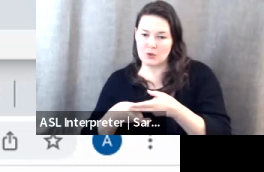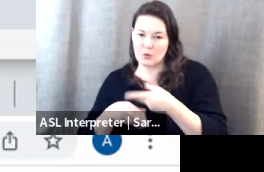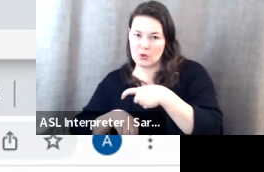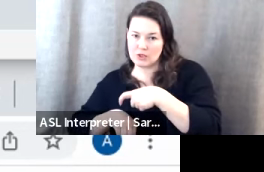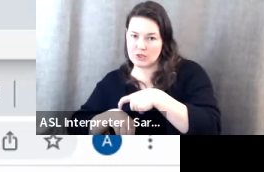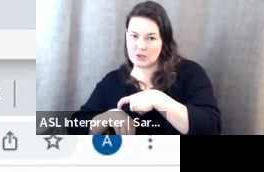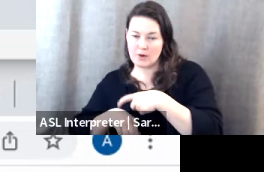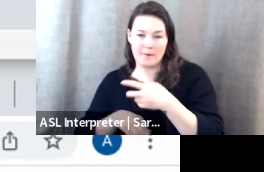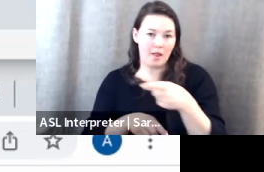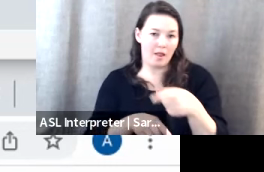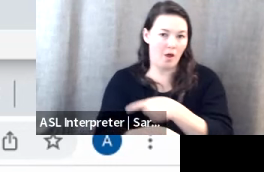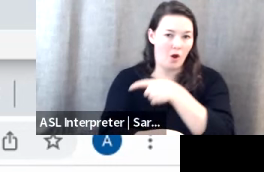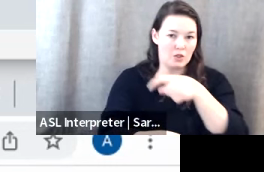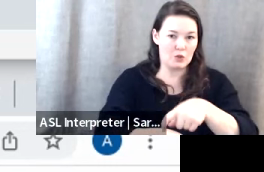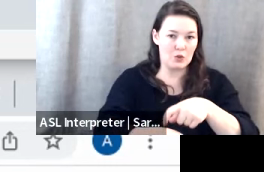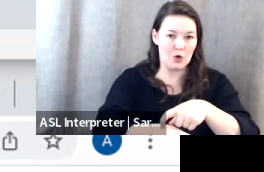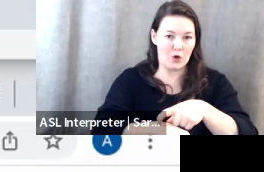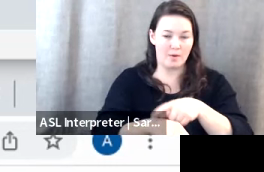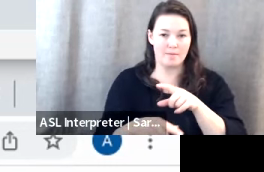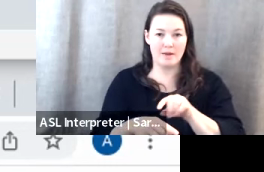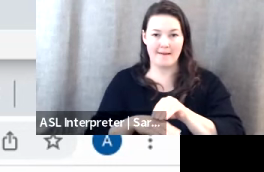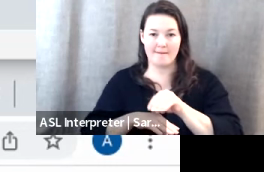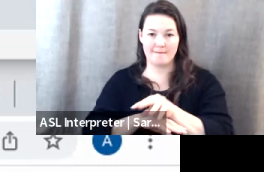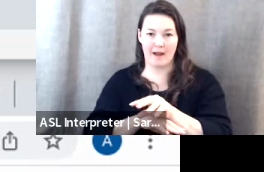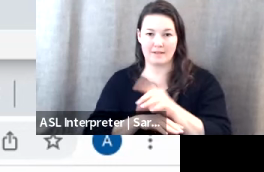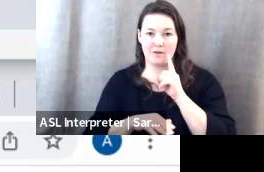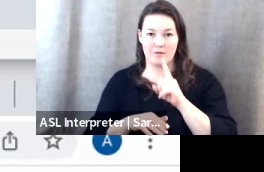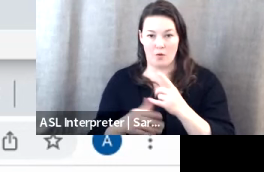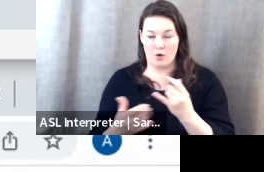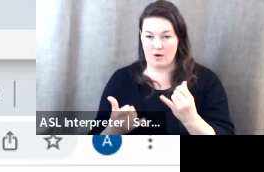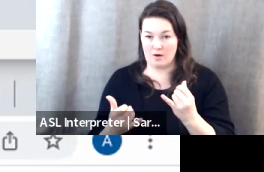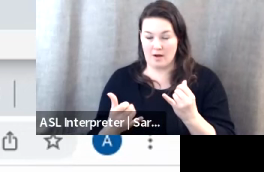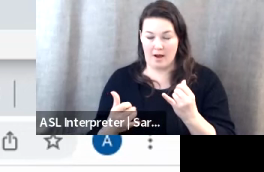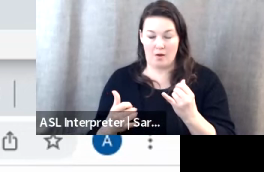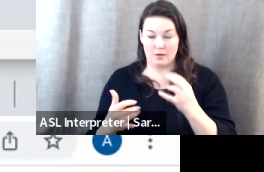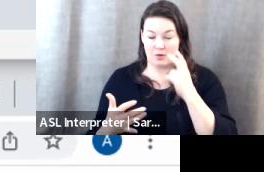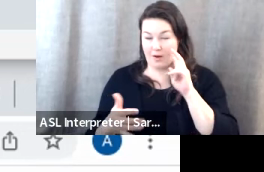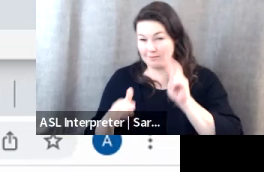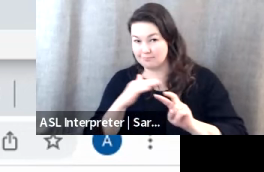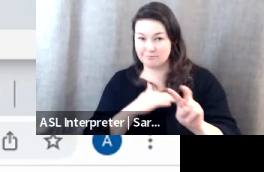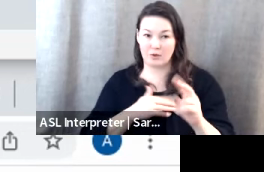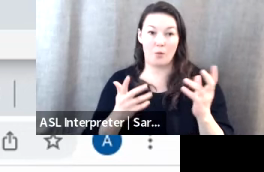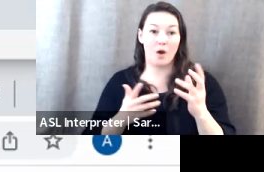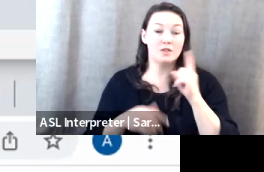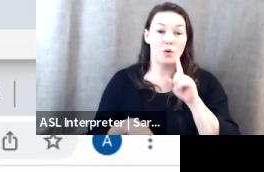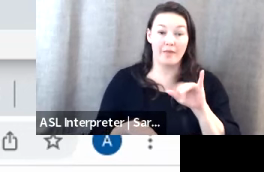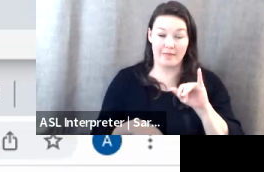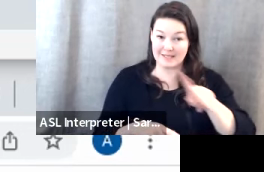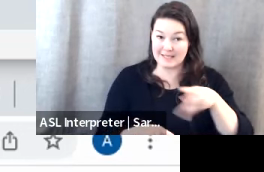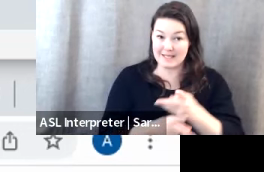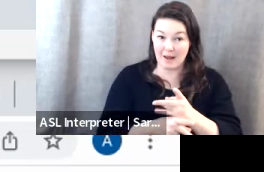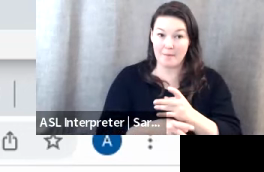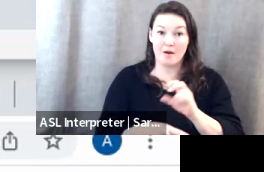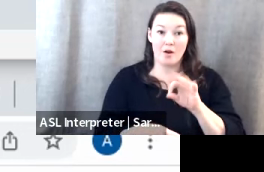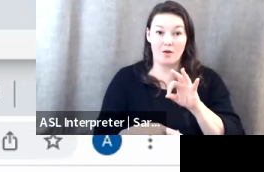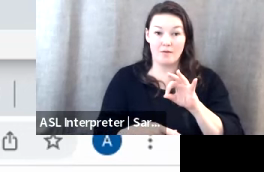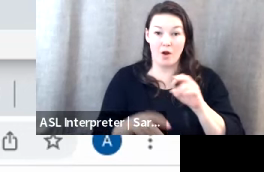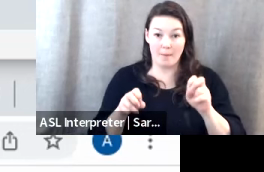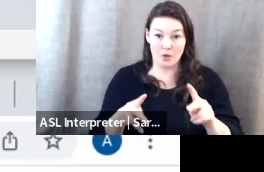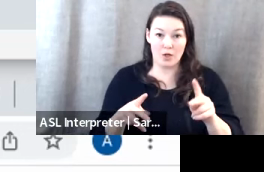of these programs, and a revolving loan fund granted by this type of opportunity could potentially